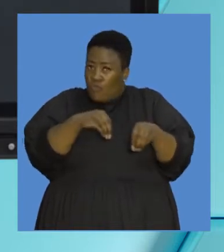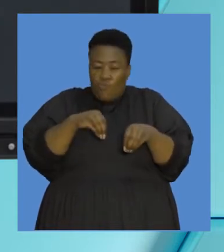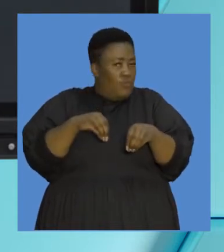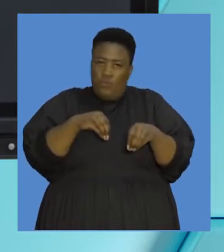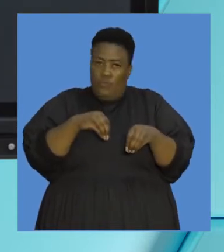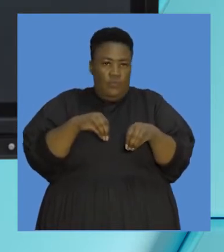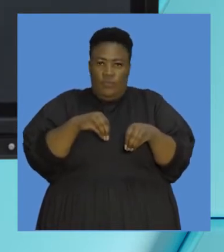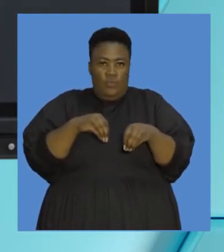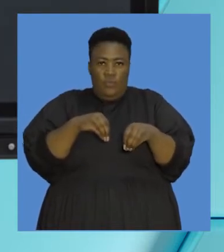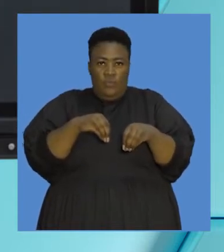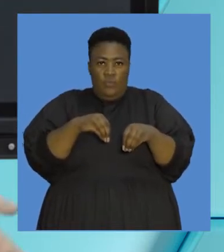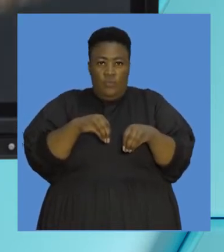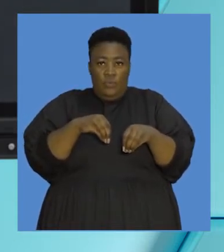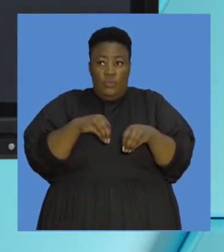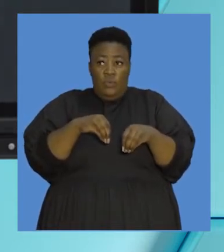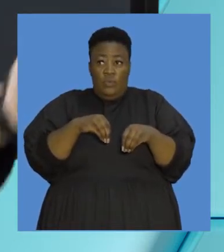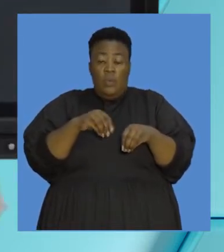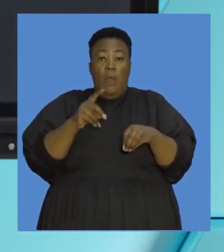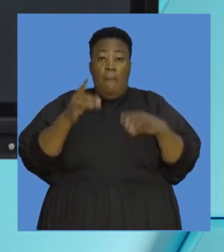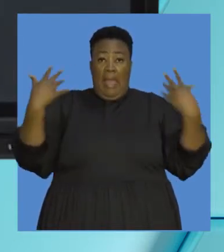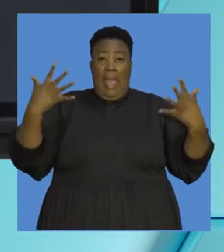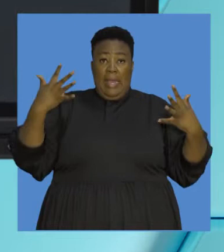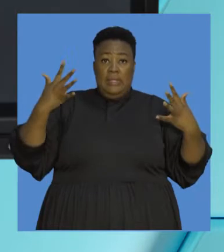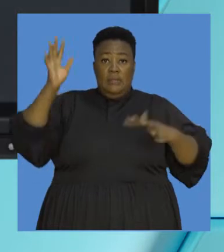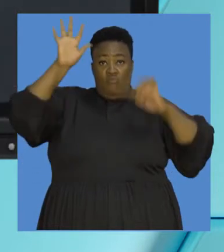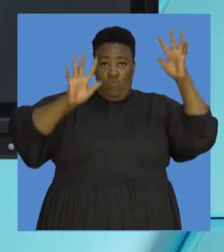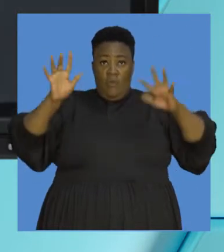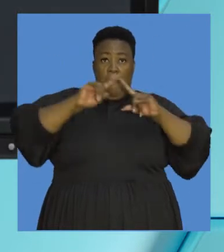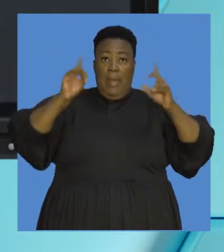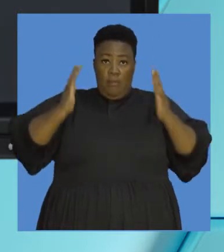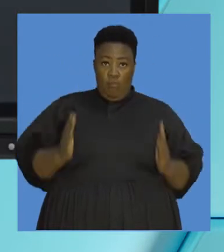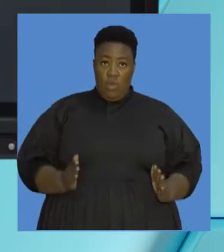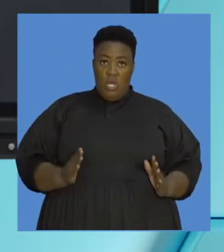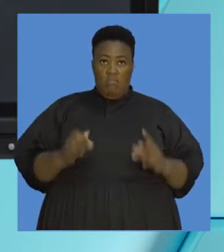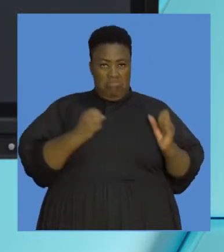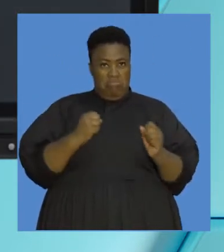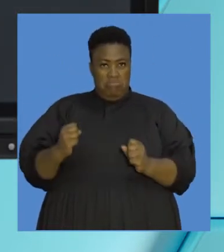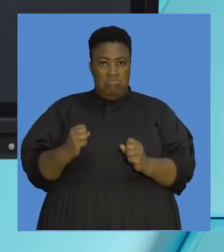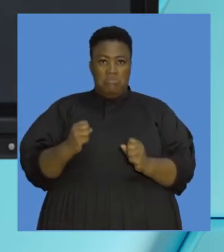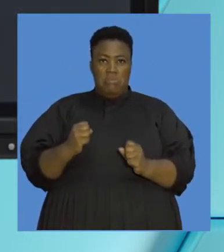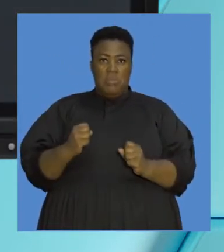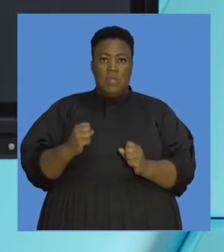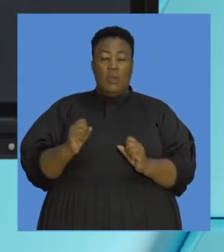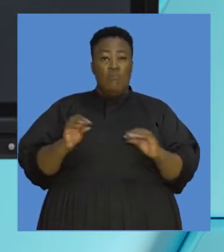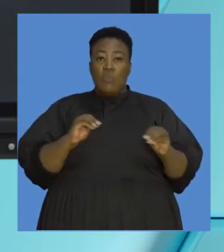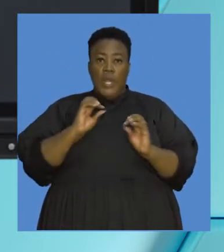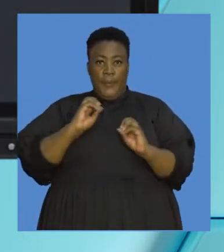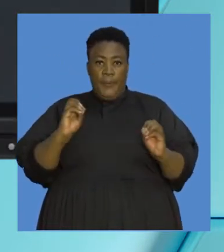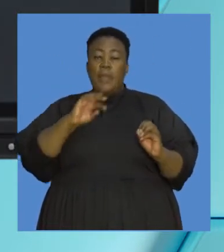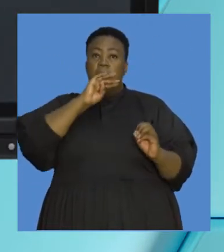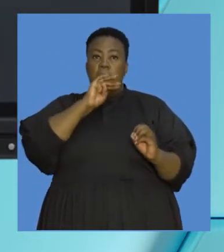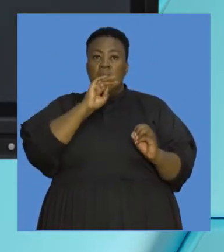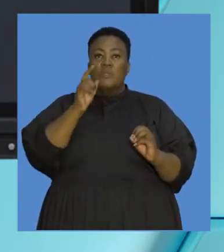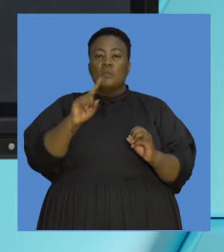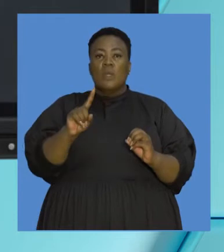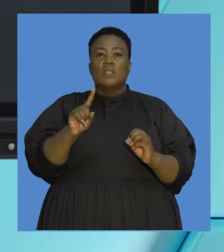not moving, okay, besides my hands moving, I'm stationary, okay, or it means that the object is moving